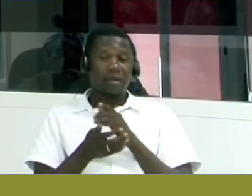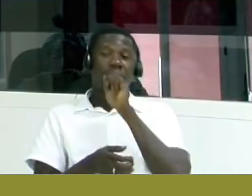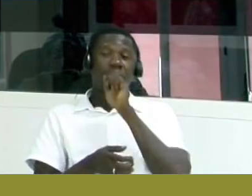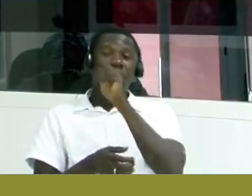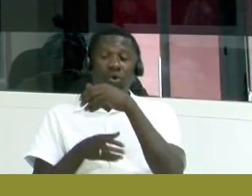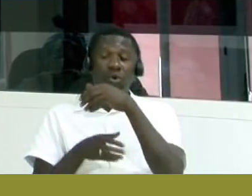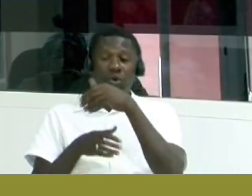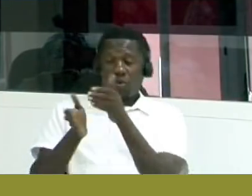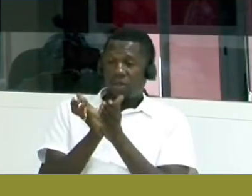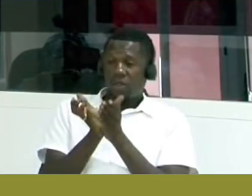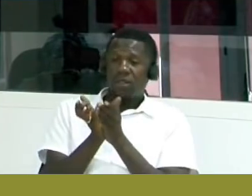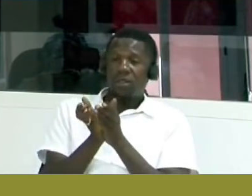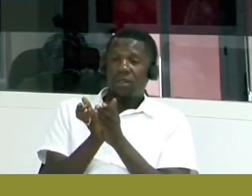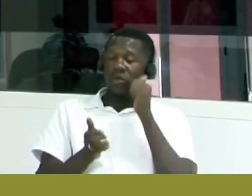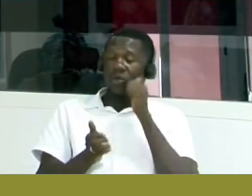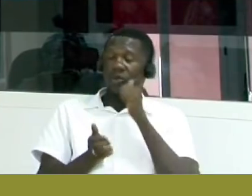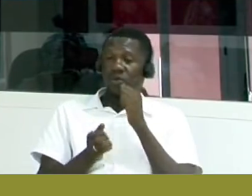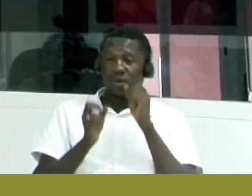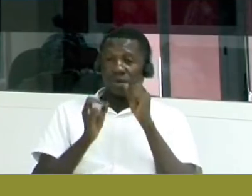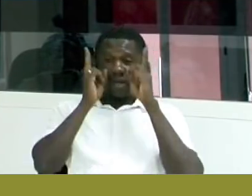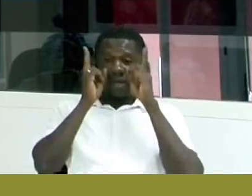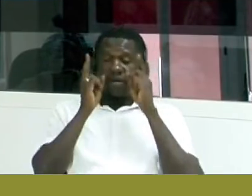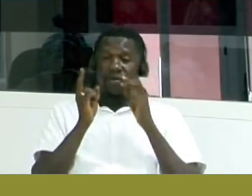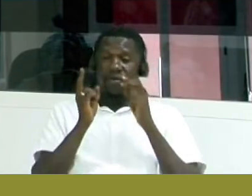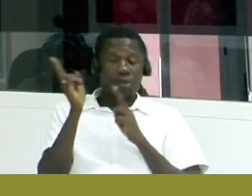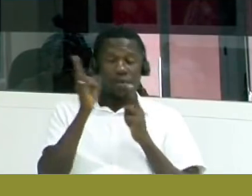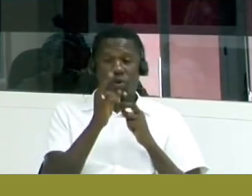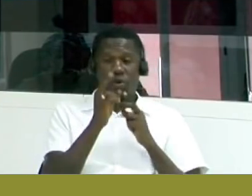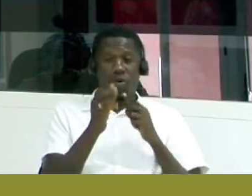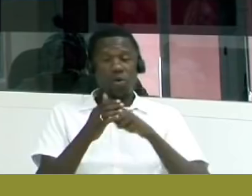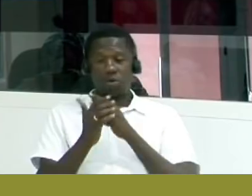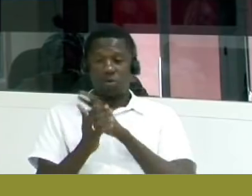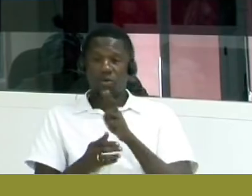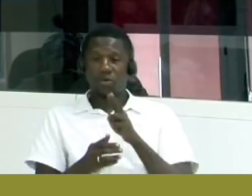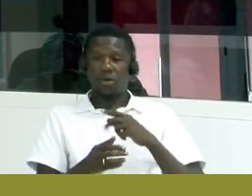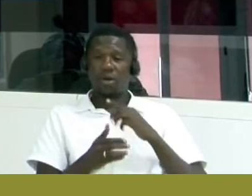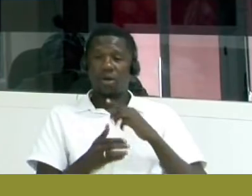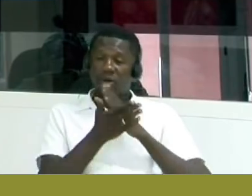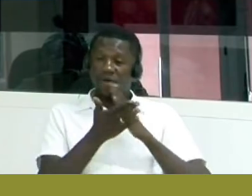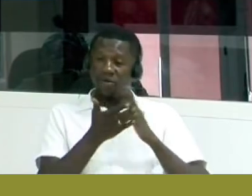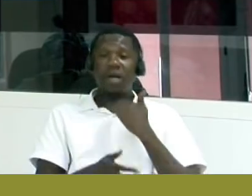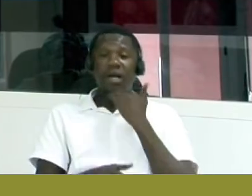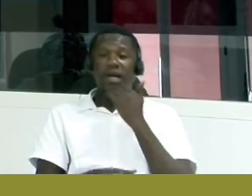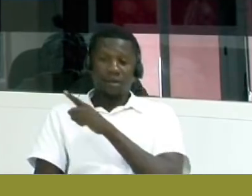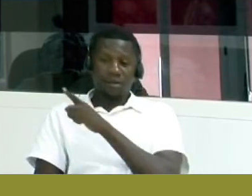units used live ammunition or not, apart from asking them.